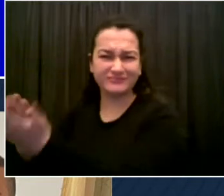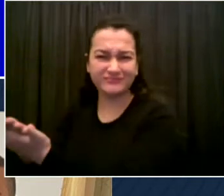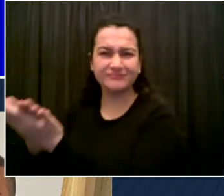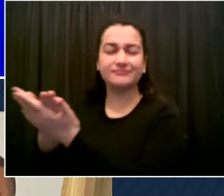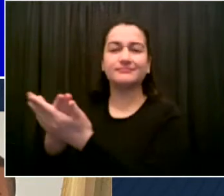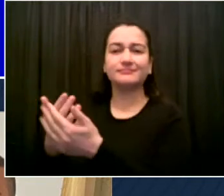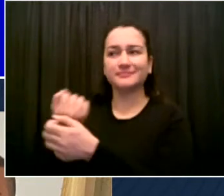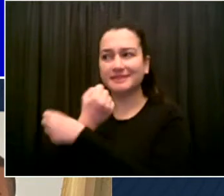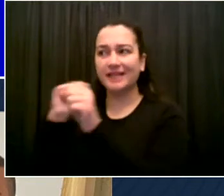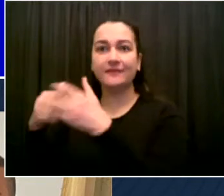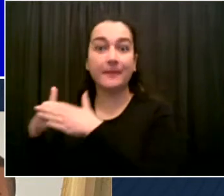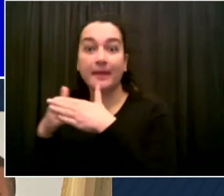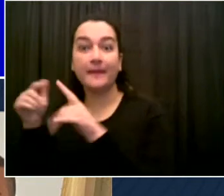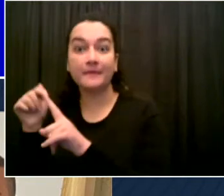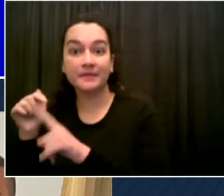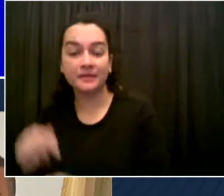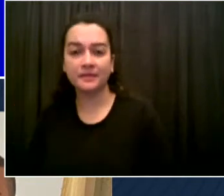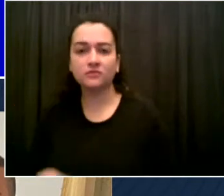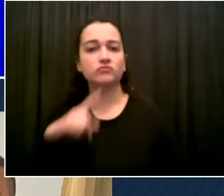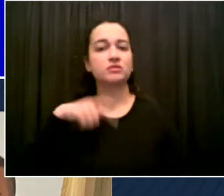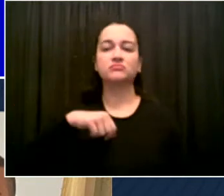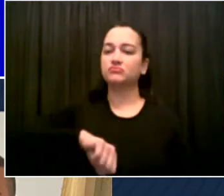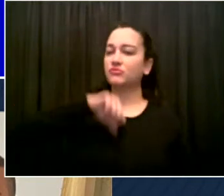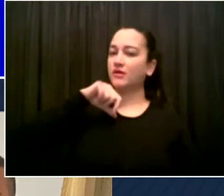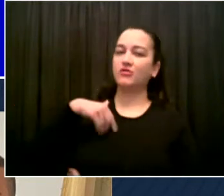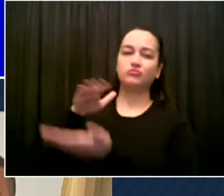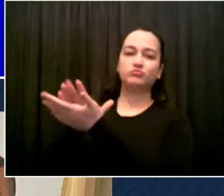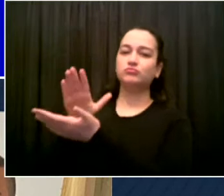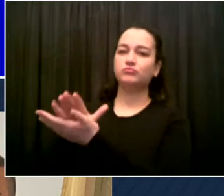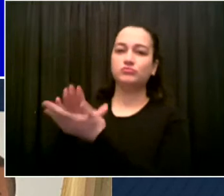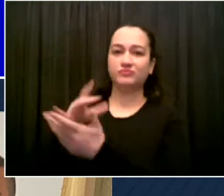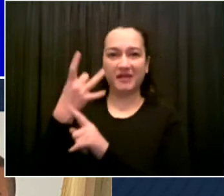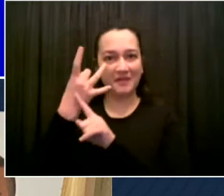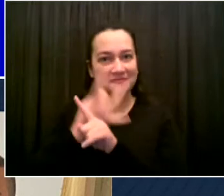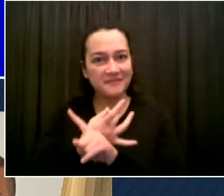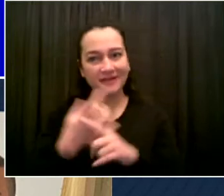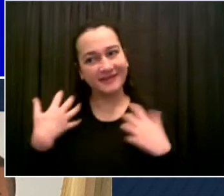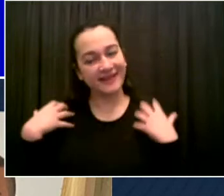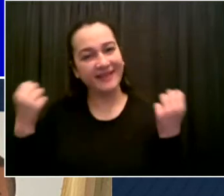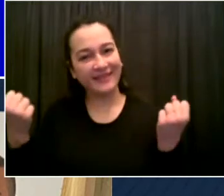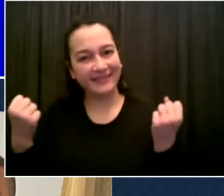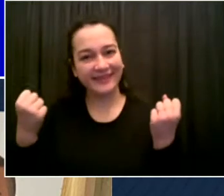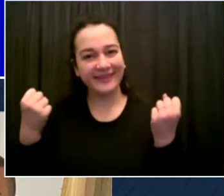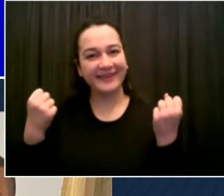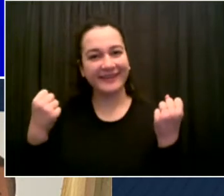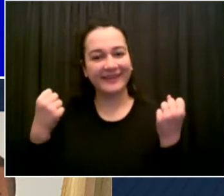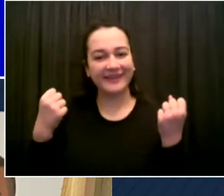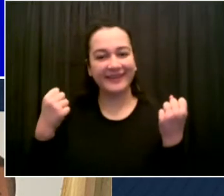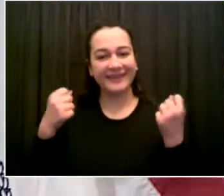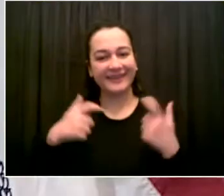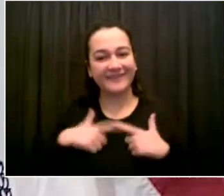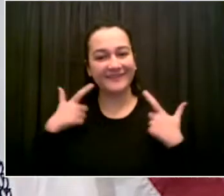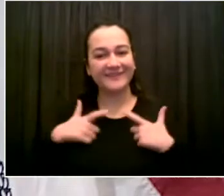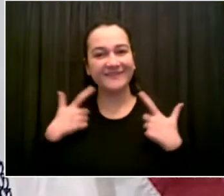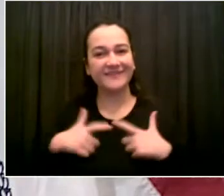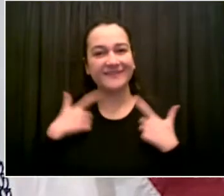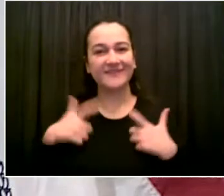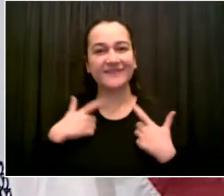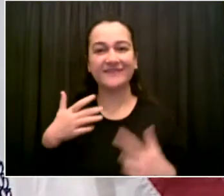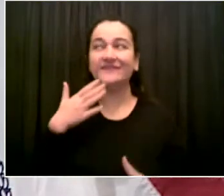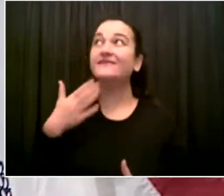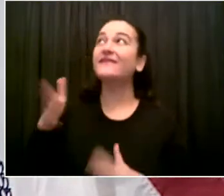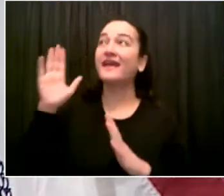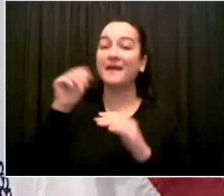child will live to have a long and good life because of the work that you all did. God bless you all.